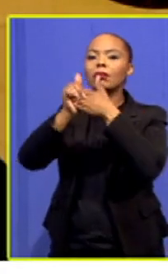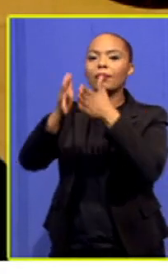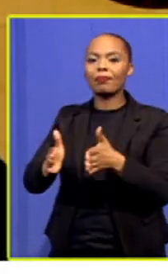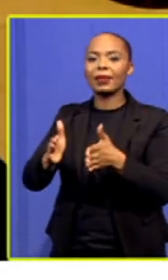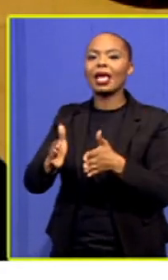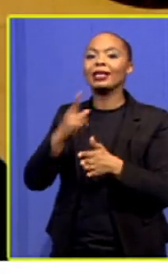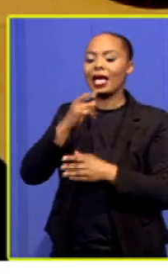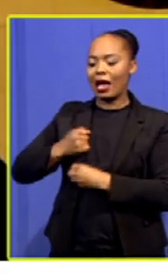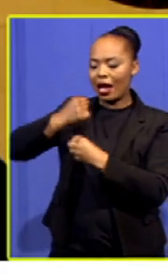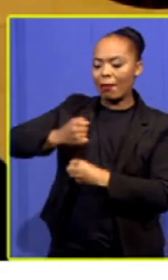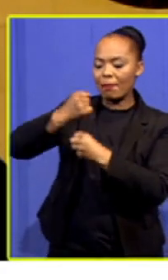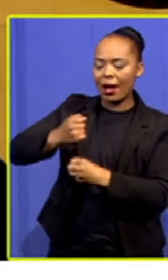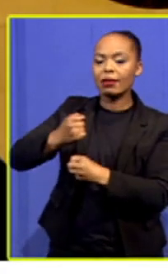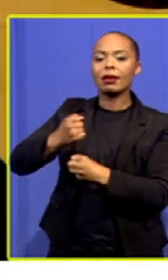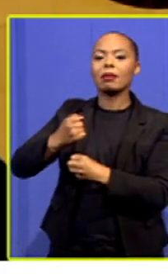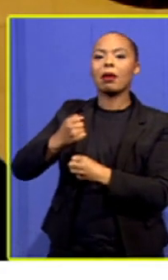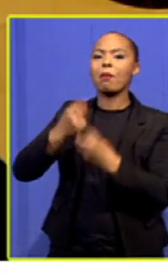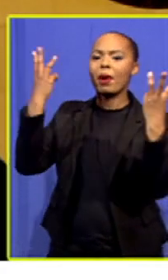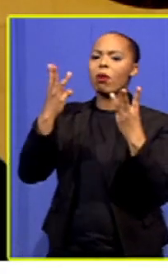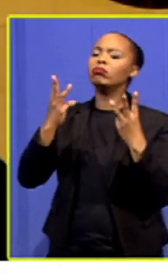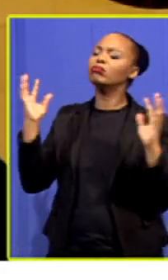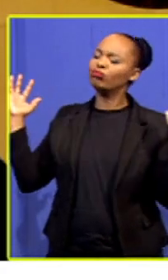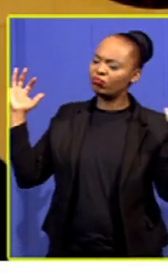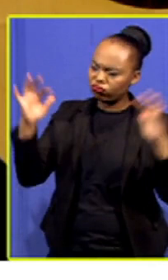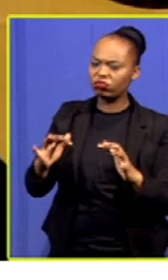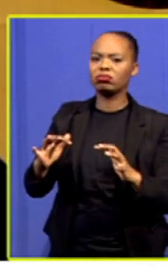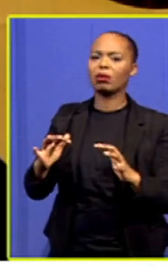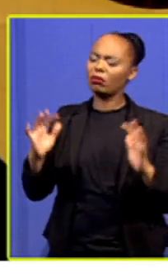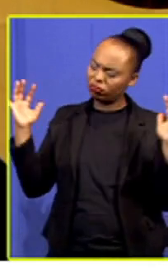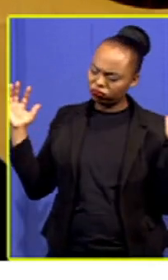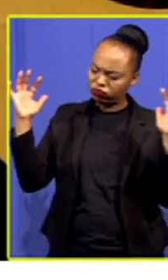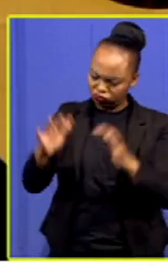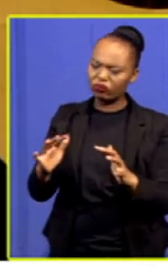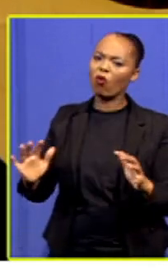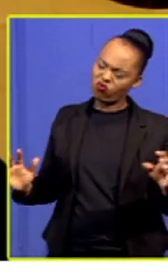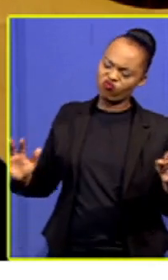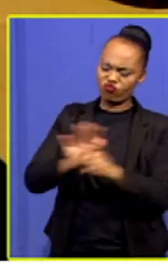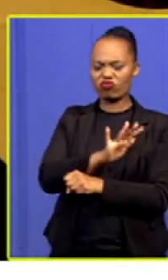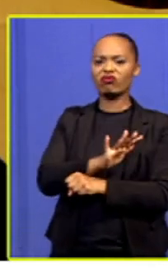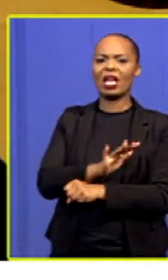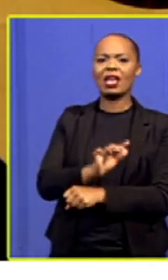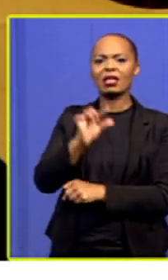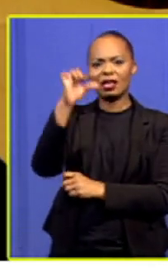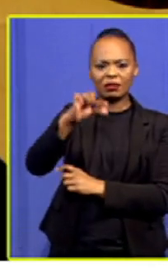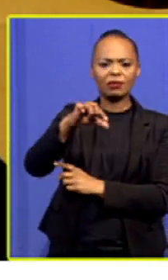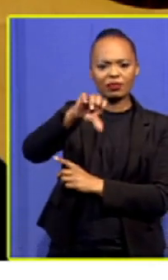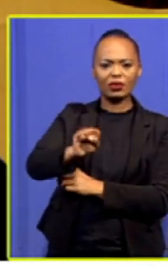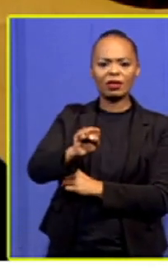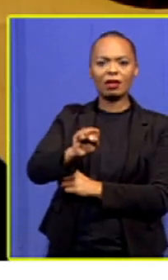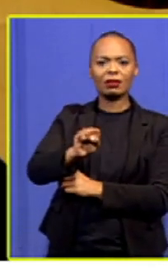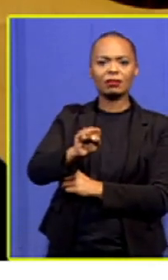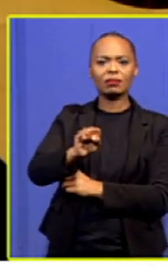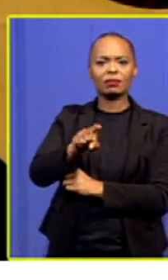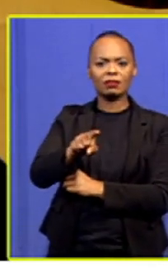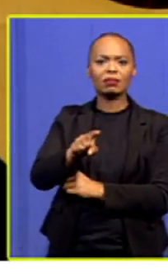saying that, people should come and paint, Gandhi Square red, saying that, it's just next to